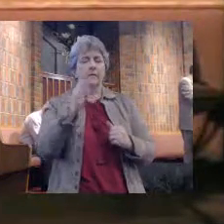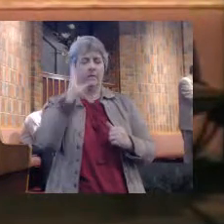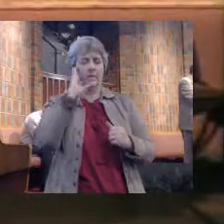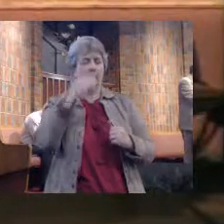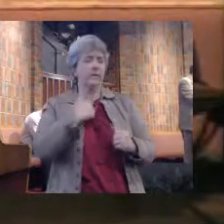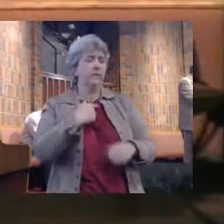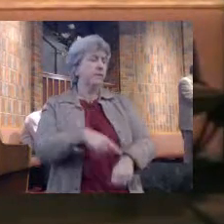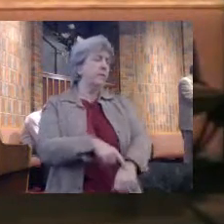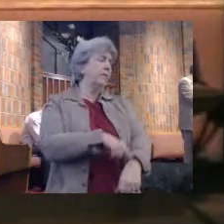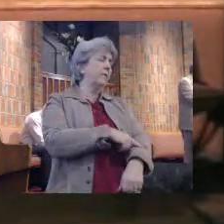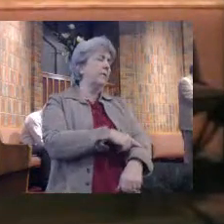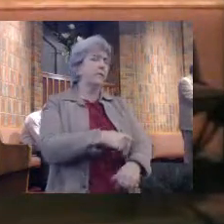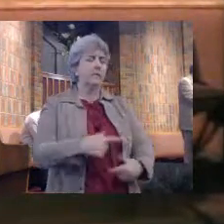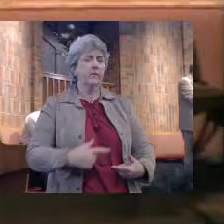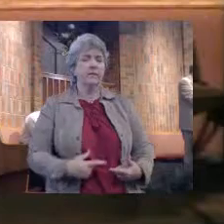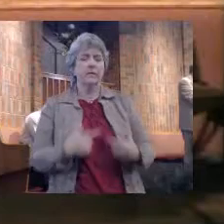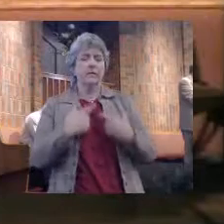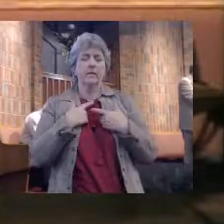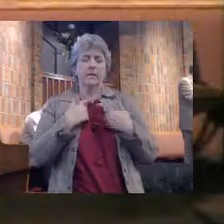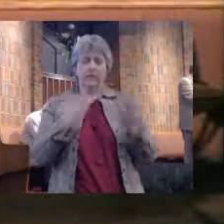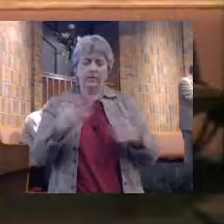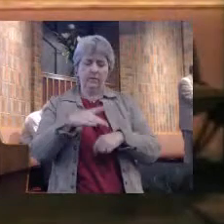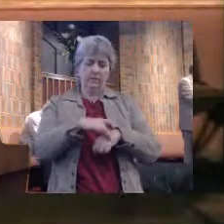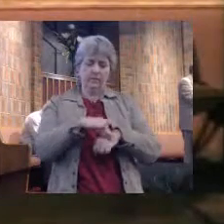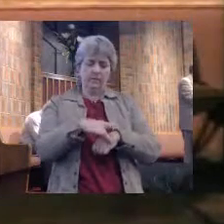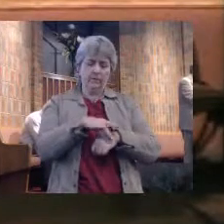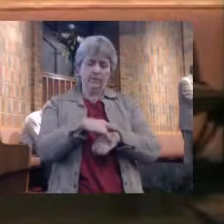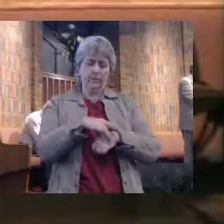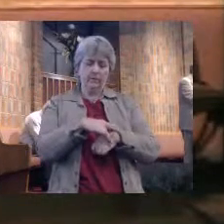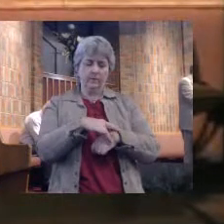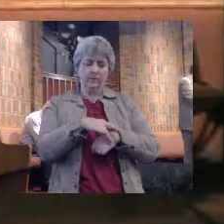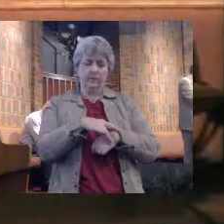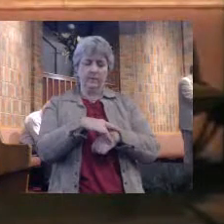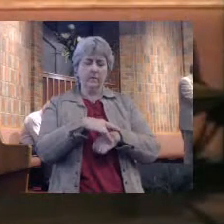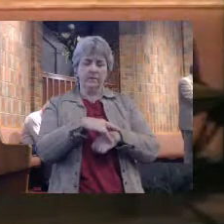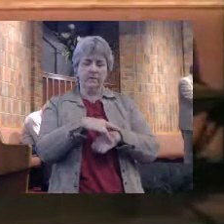earth. And they will do the things that you would want them to do.